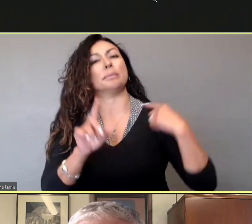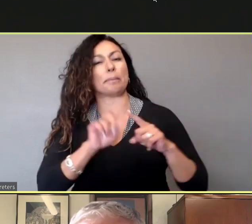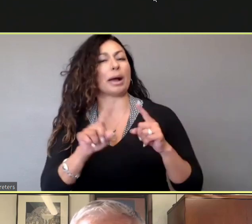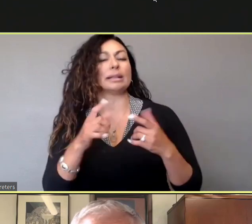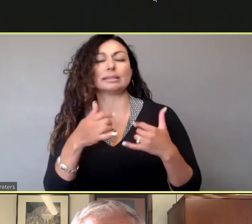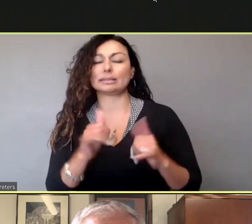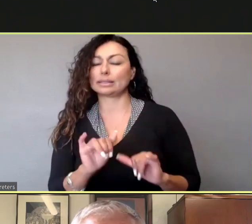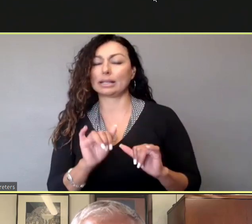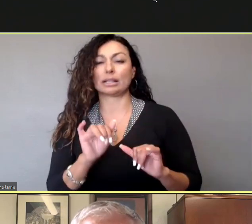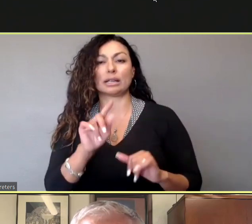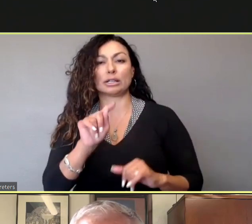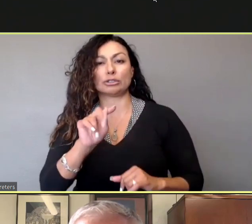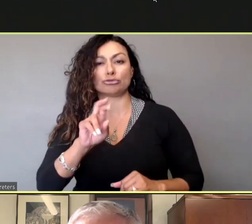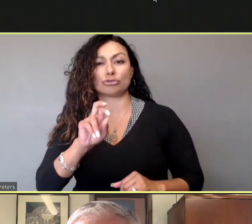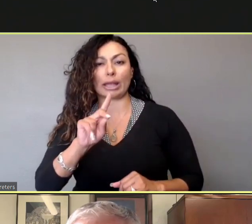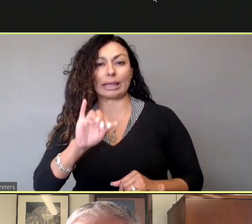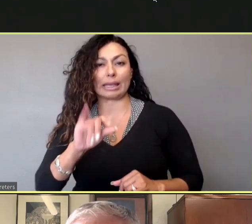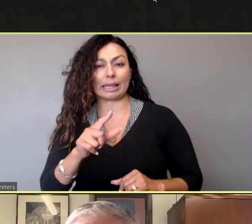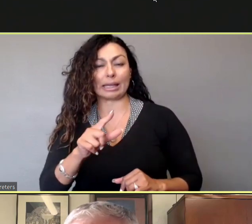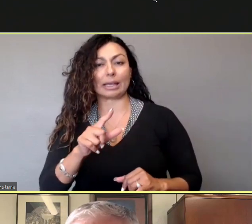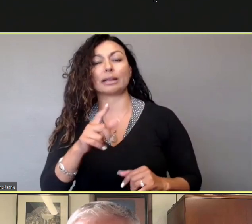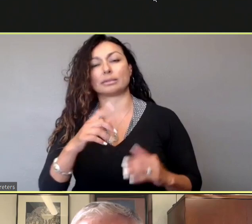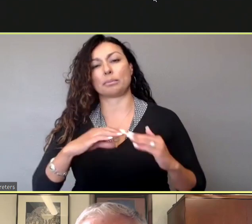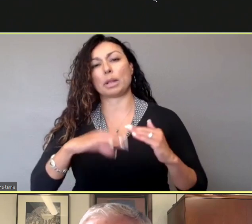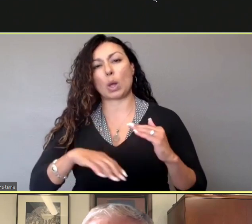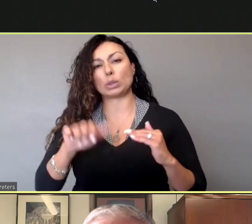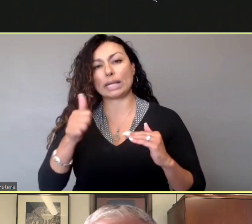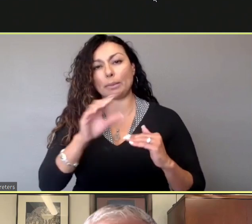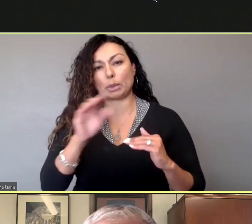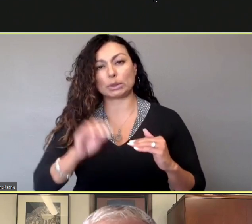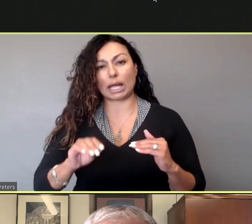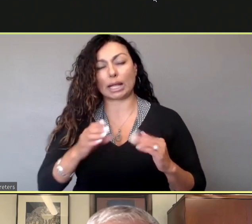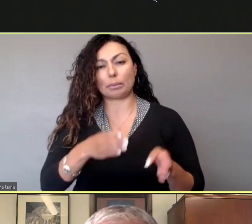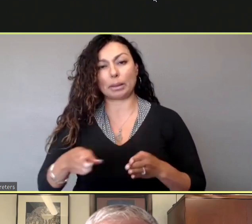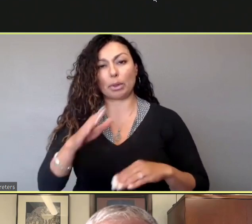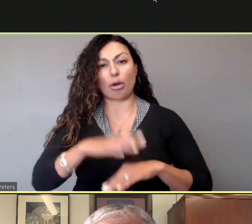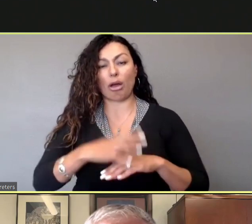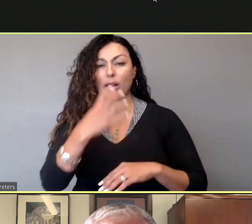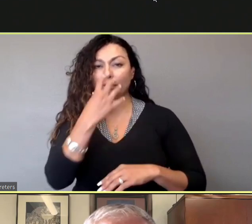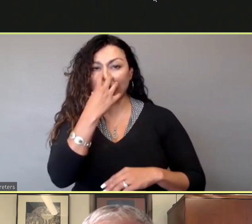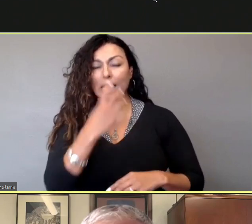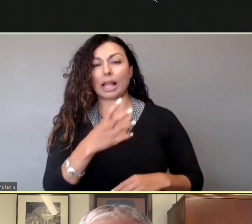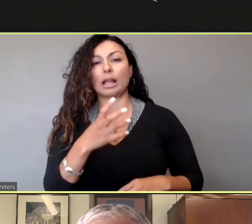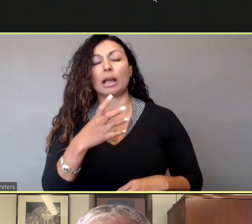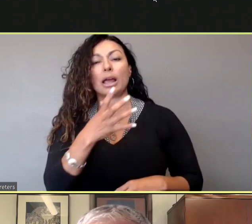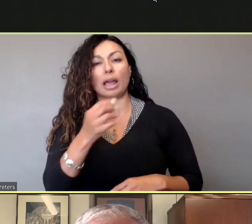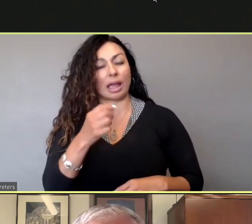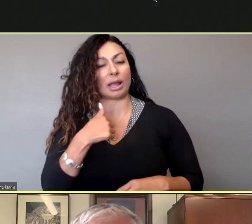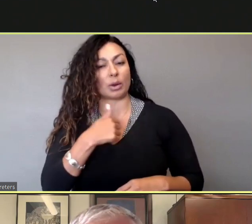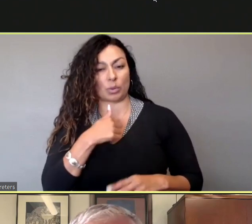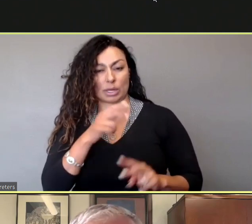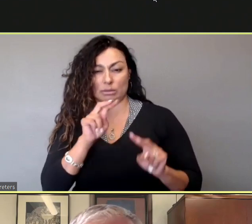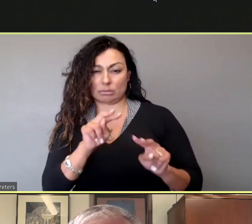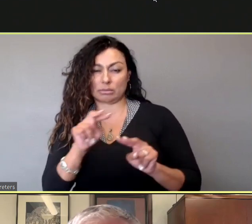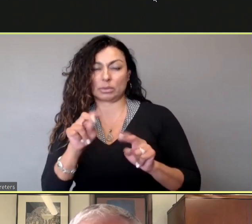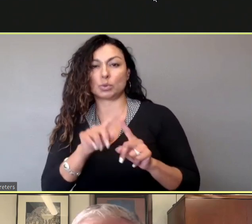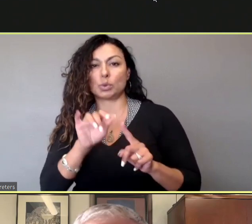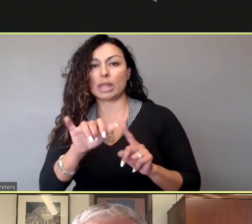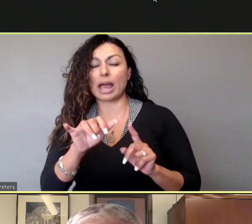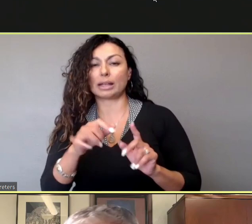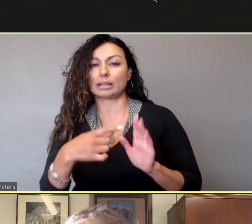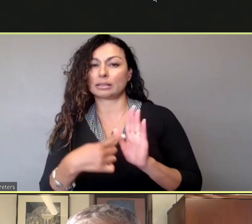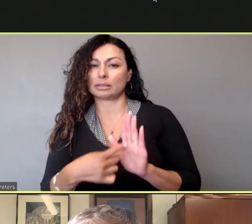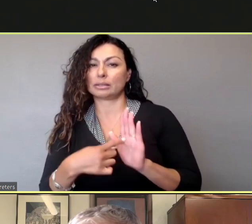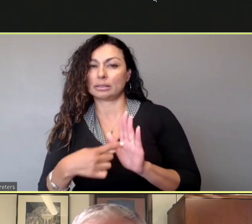the trending in the past couple of months has been below 10% of people on ventilators, and we don't really react to that single data point. But I've been